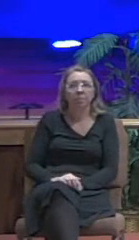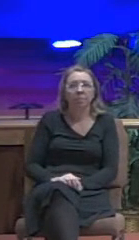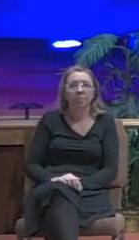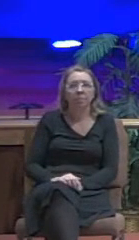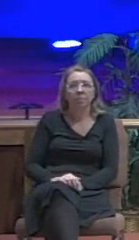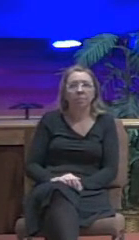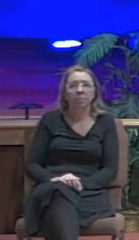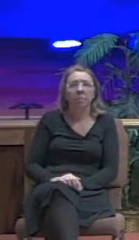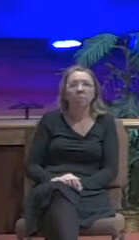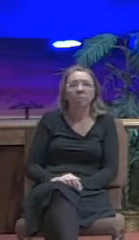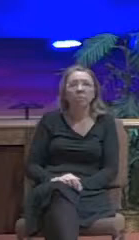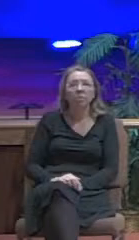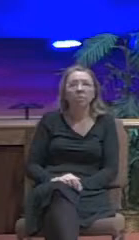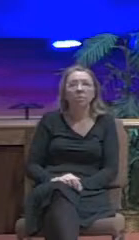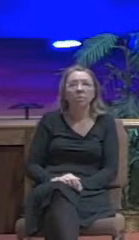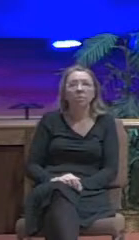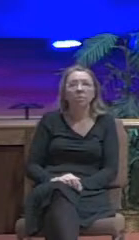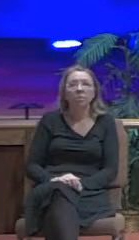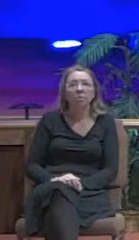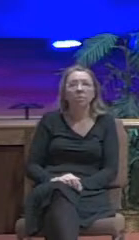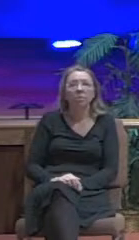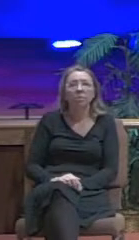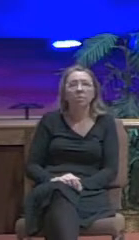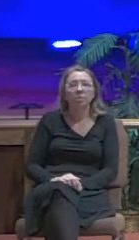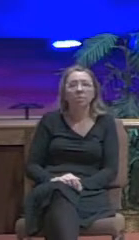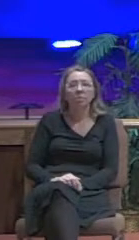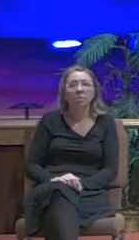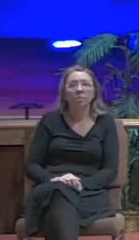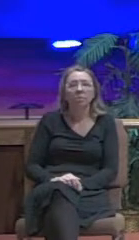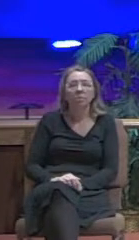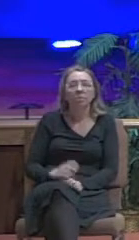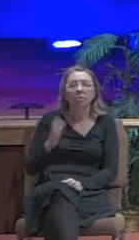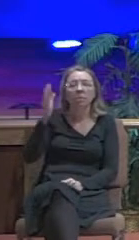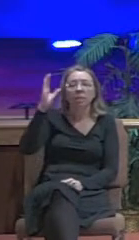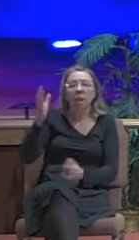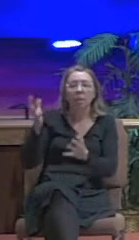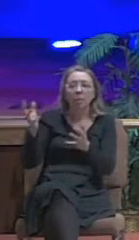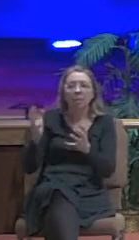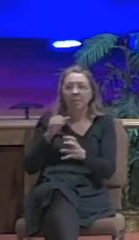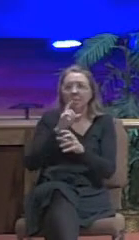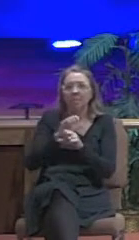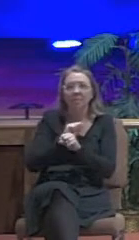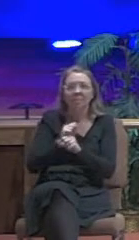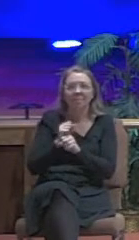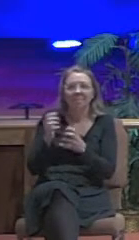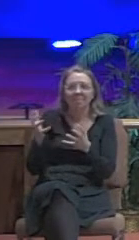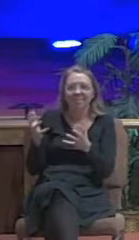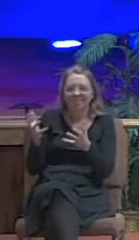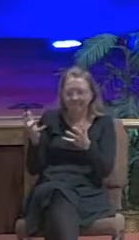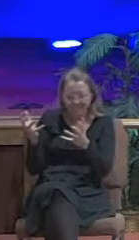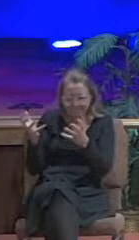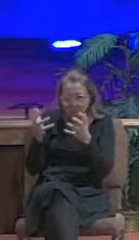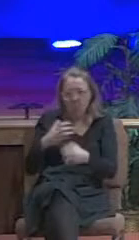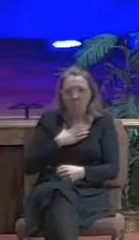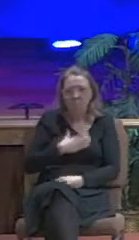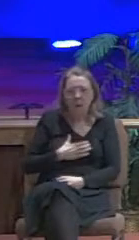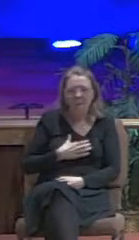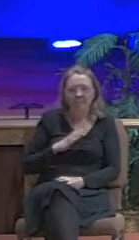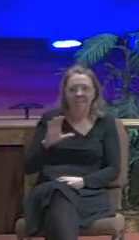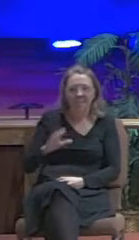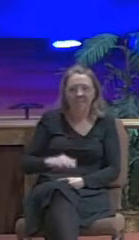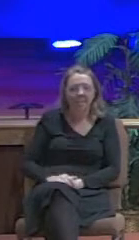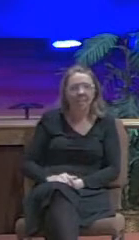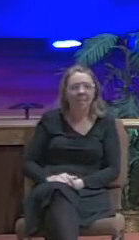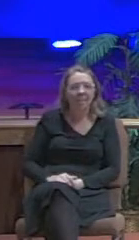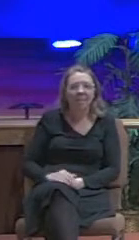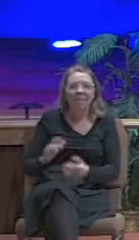Wants us to earnestly desire overtaking. Nowhere in Scripture does it say becoming a Christian is a